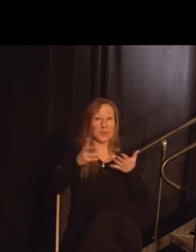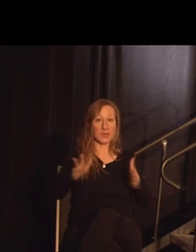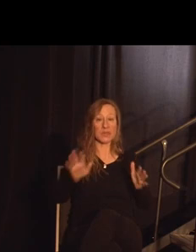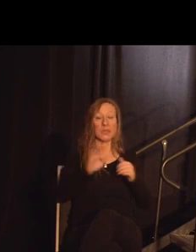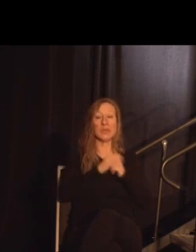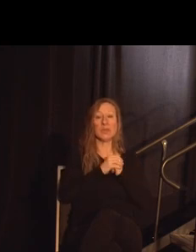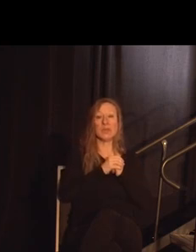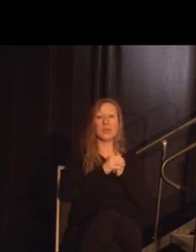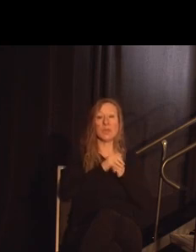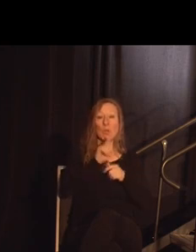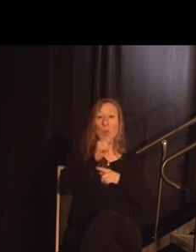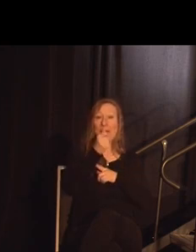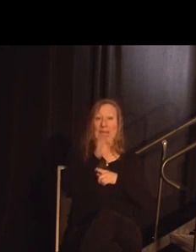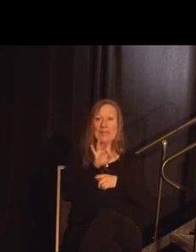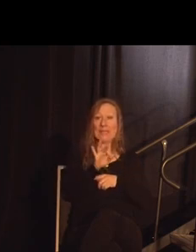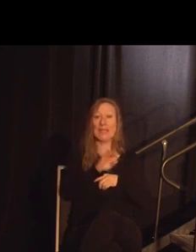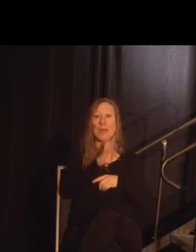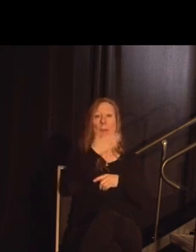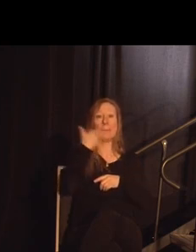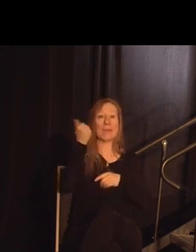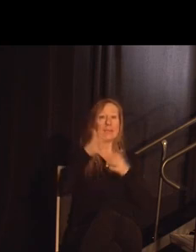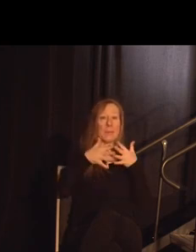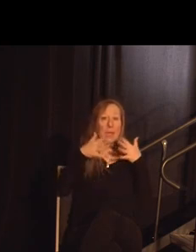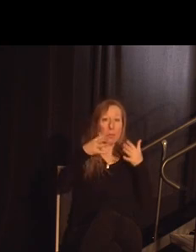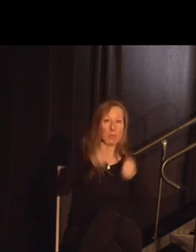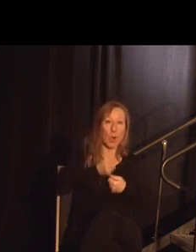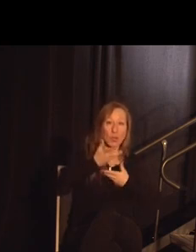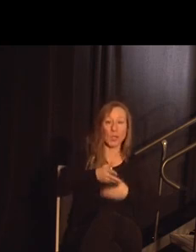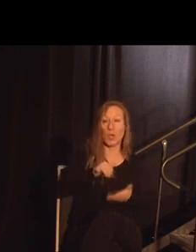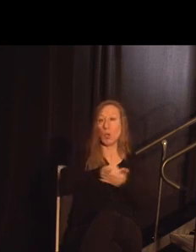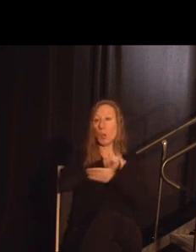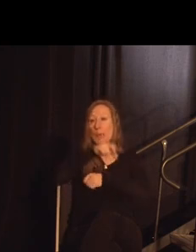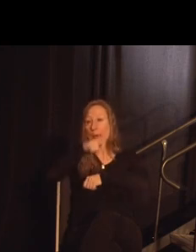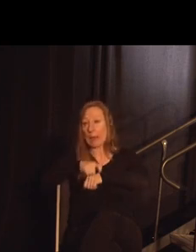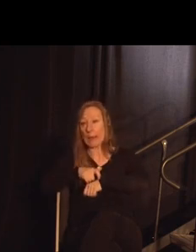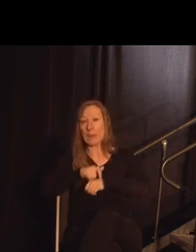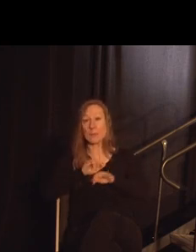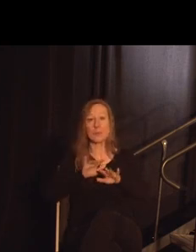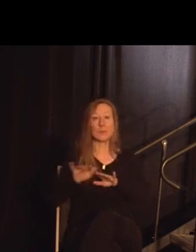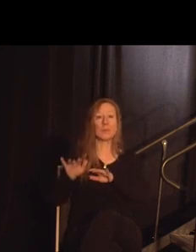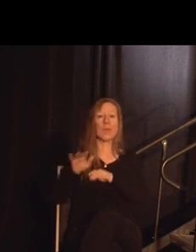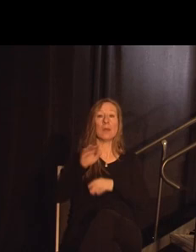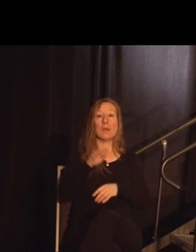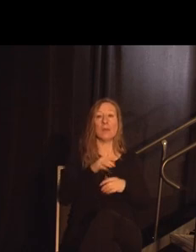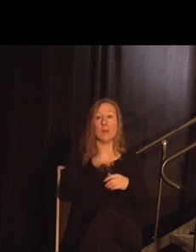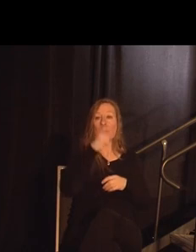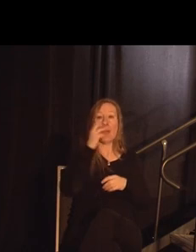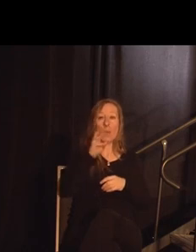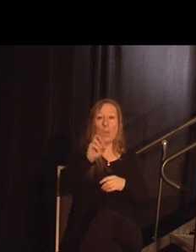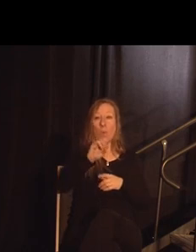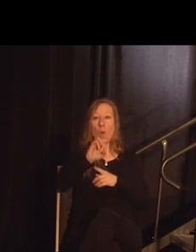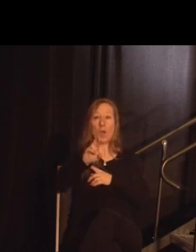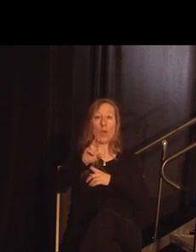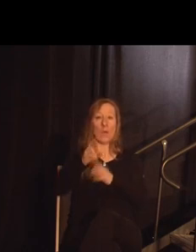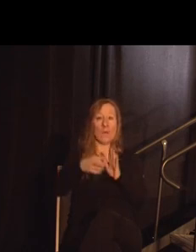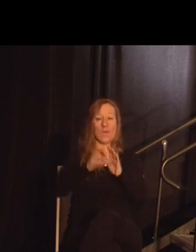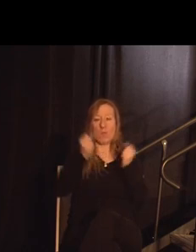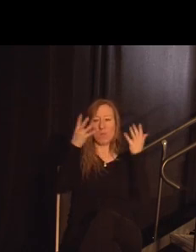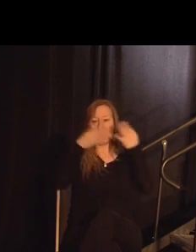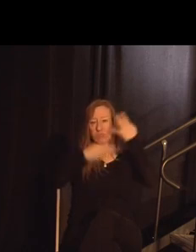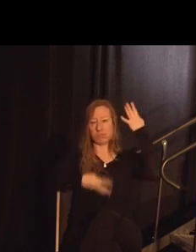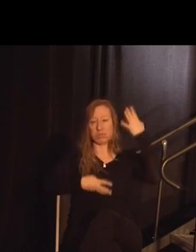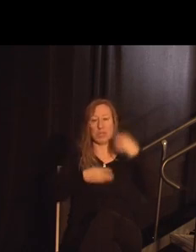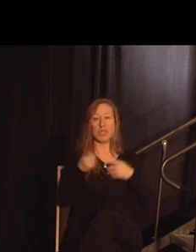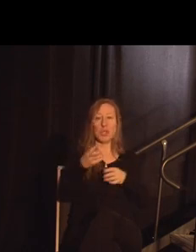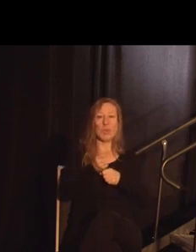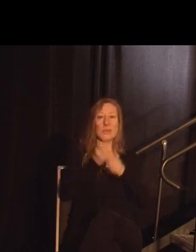Reading, 2019, the Best American Poetry, the New York Times, McSweeney's, Black Warrior Review, and many more. The recipient